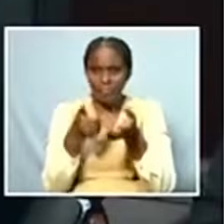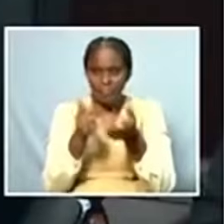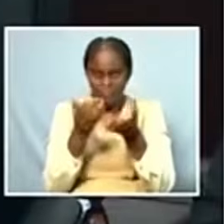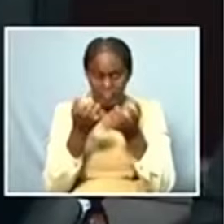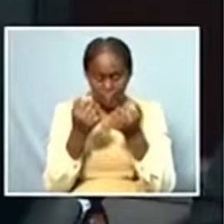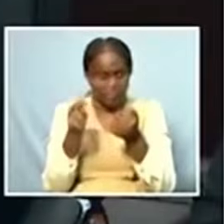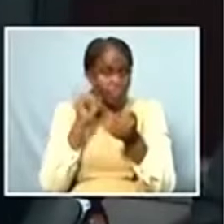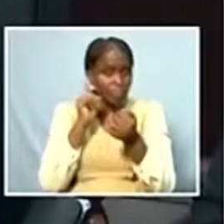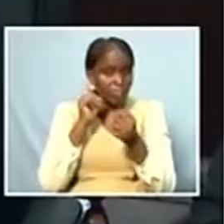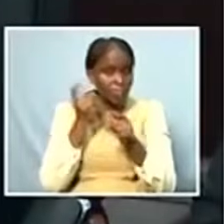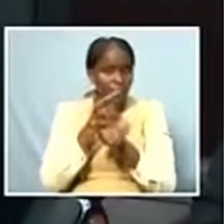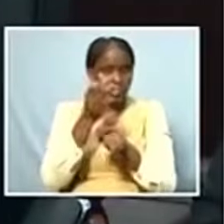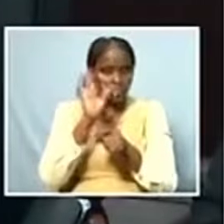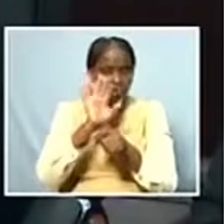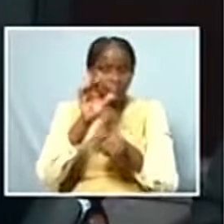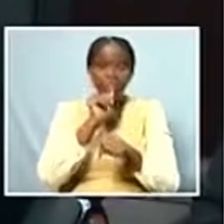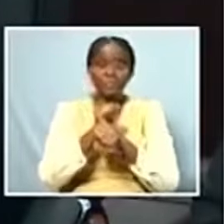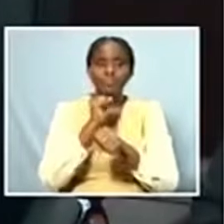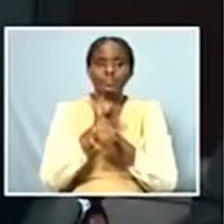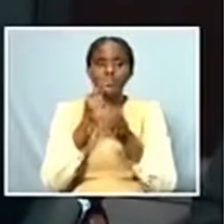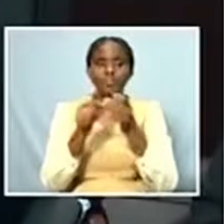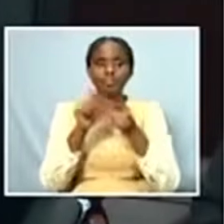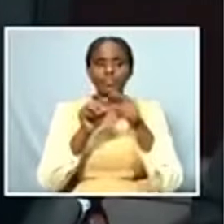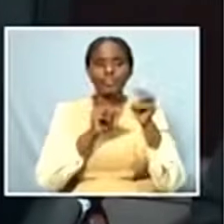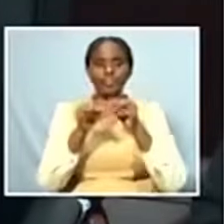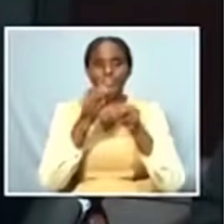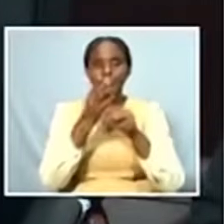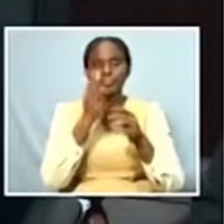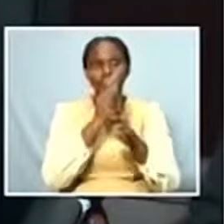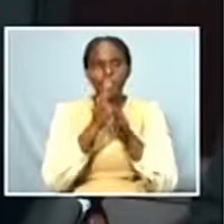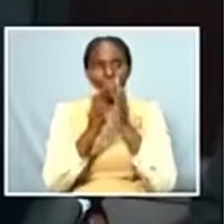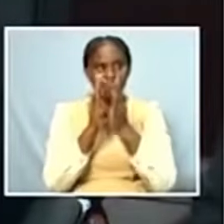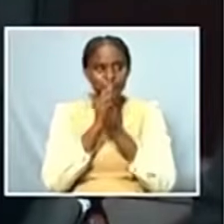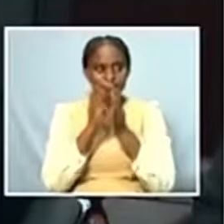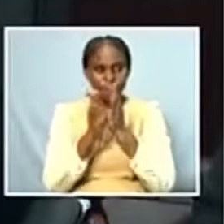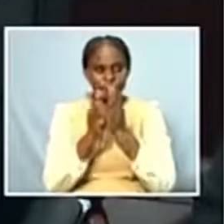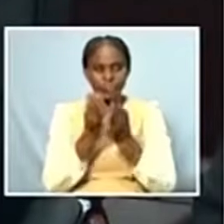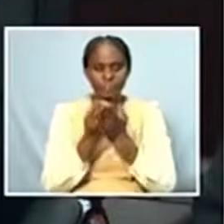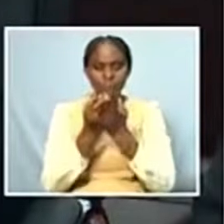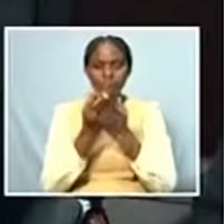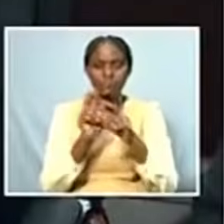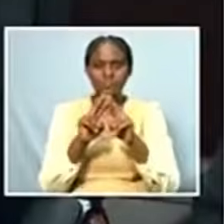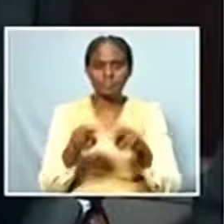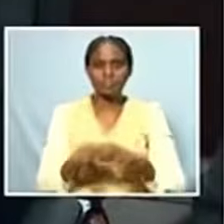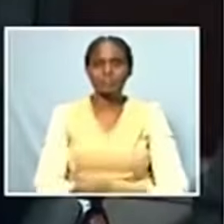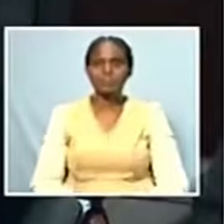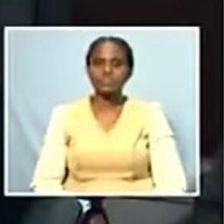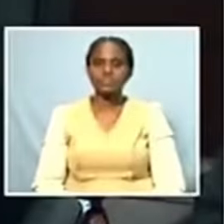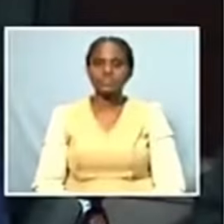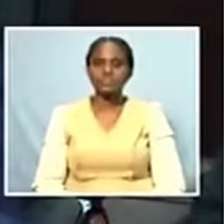from them what they've been doing to manage these contracts. I submit, Chair.